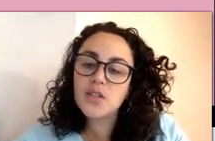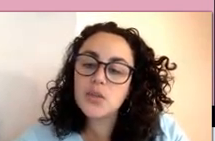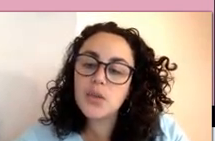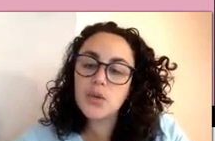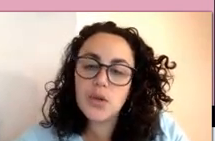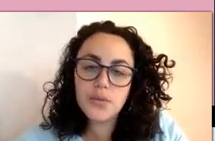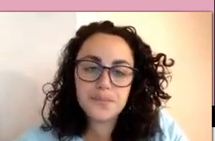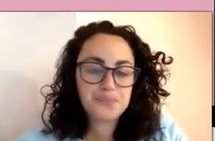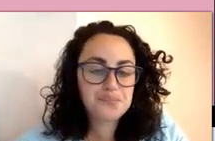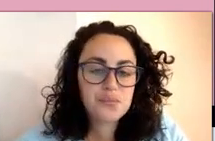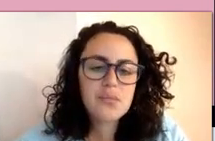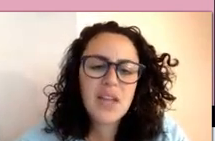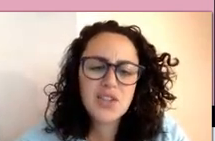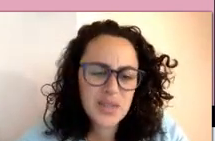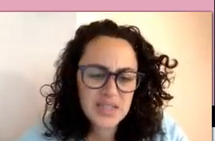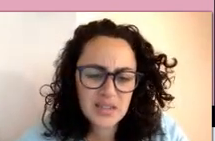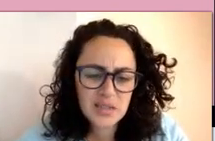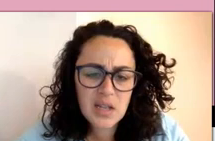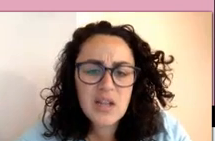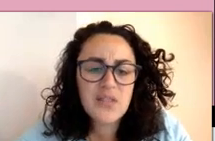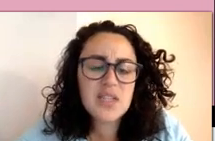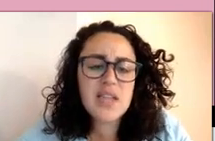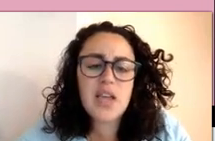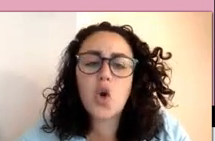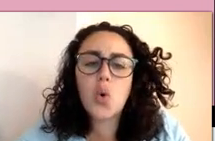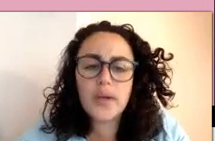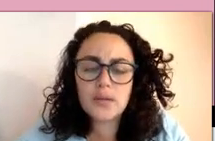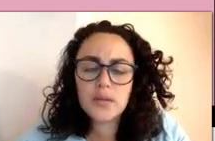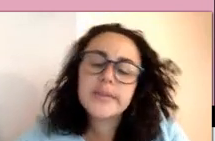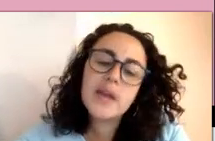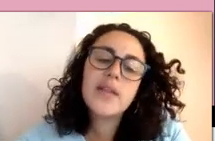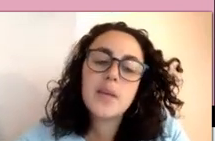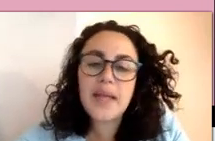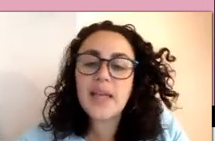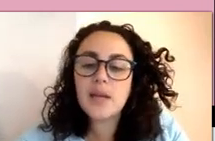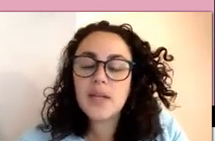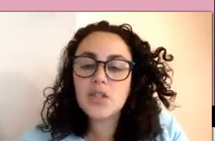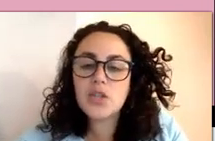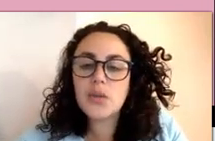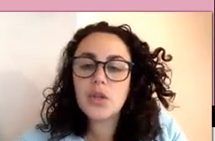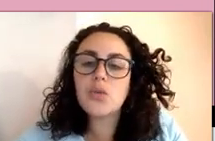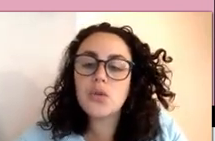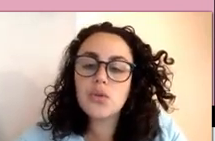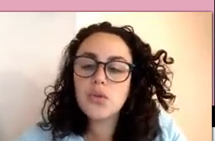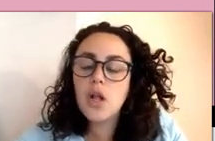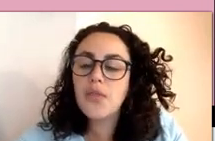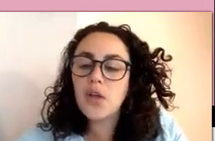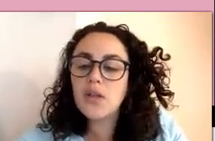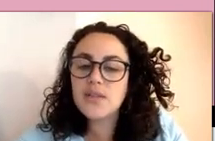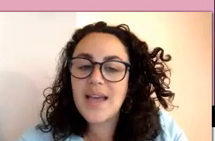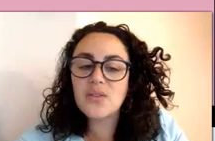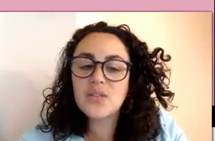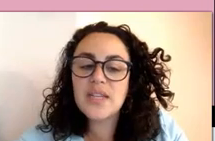Quiet. That starts with QU. And do you know what this is? This is a quilt. It's kind of like a blanket. It starts with QU.